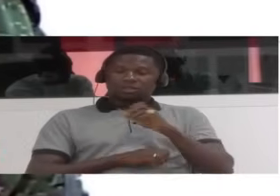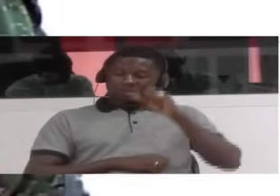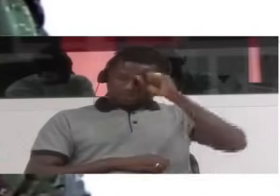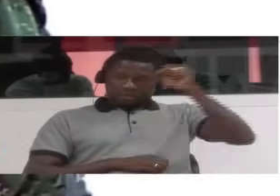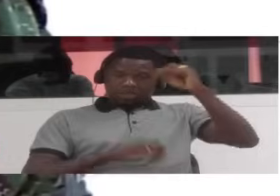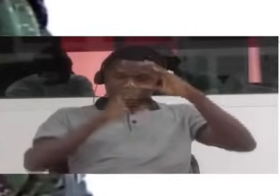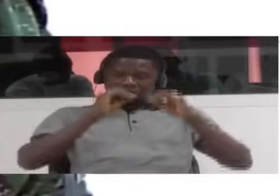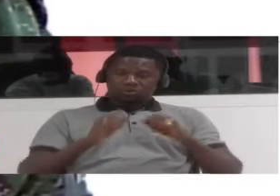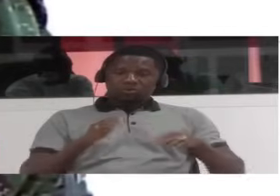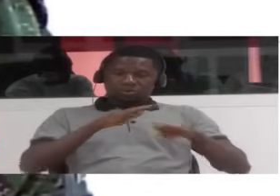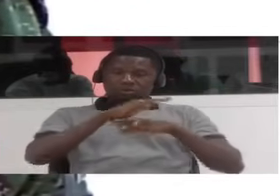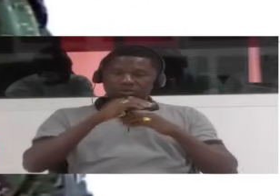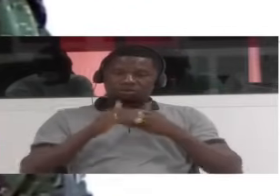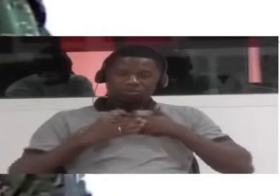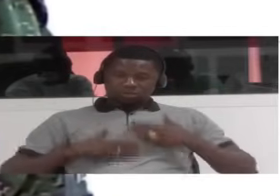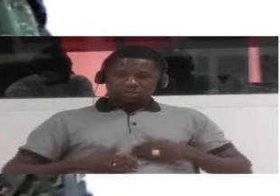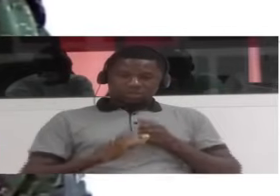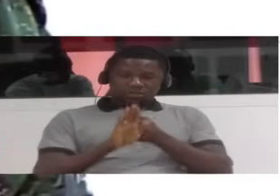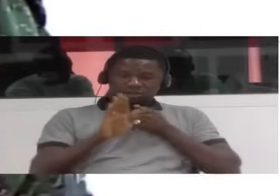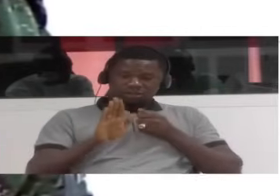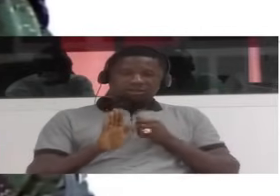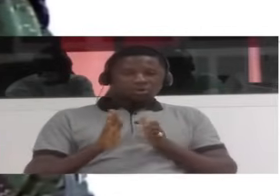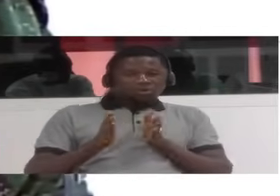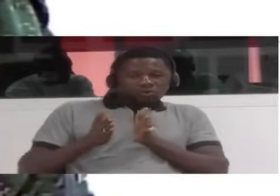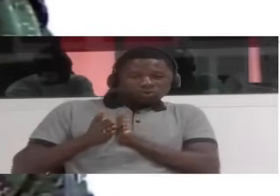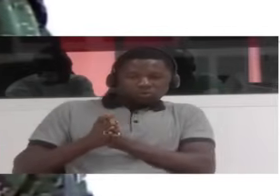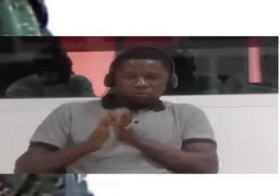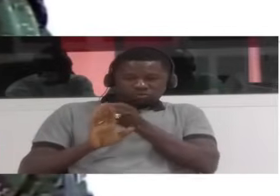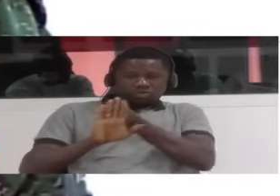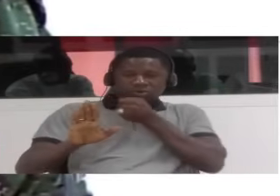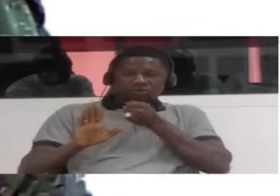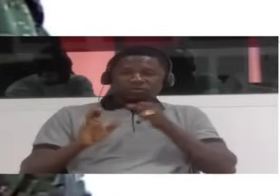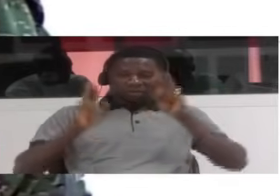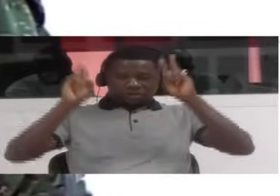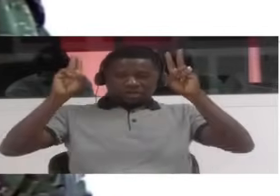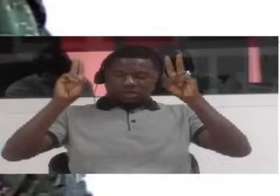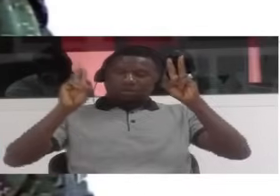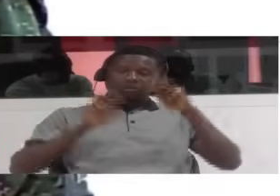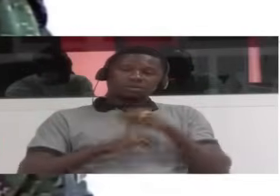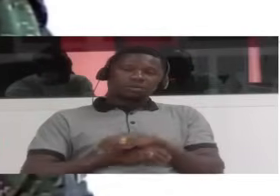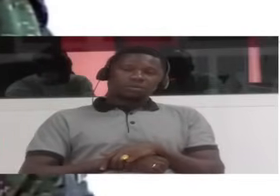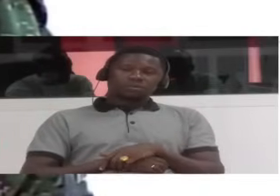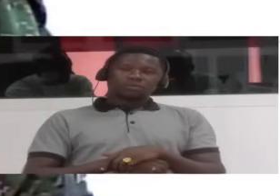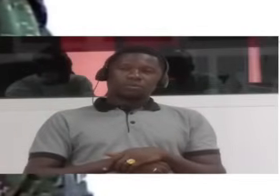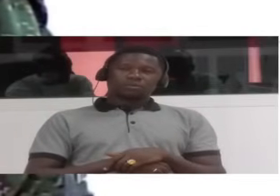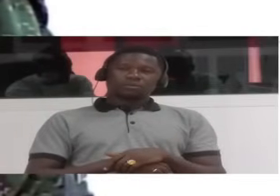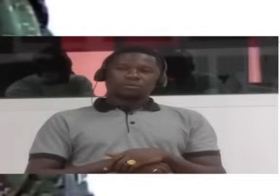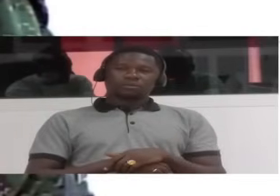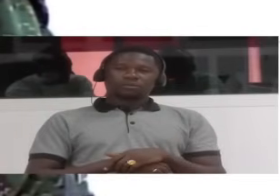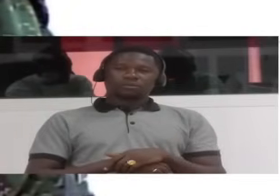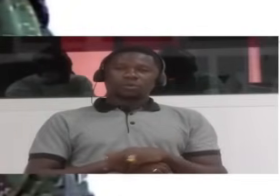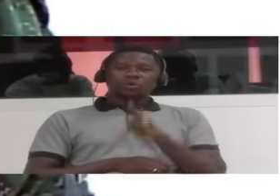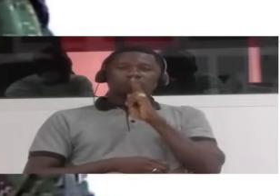unit, close protection to the former head of state, Yahya Jammeh. Who was your